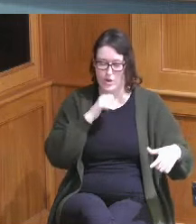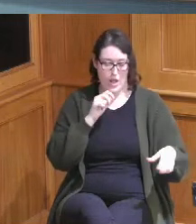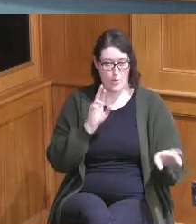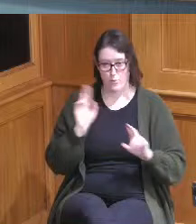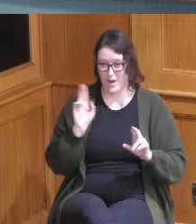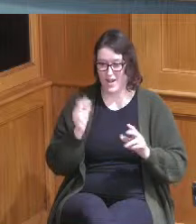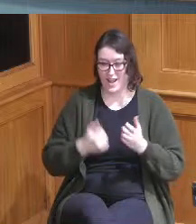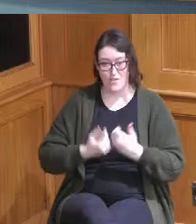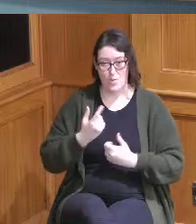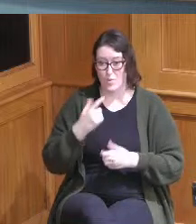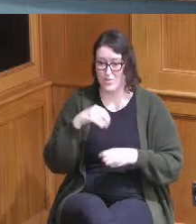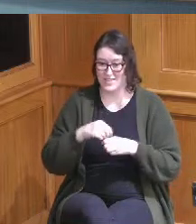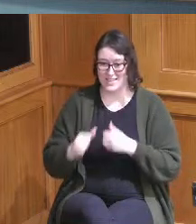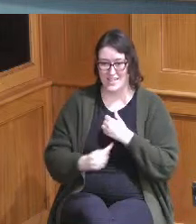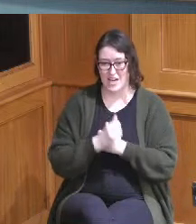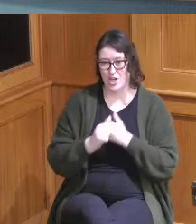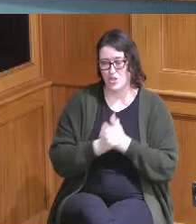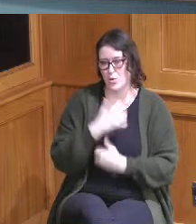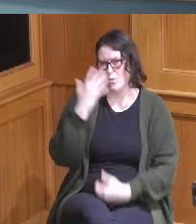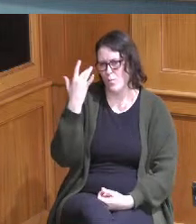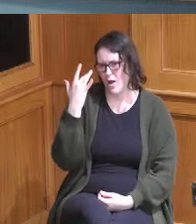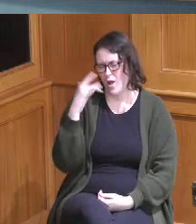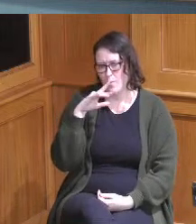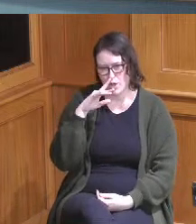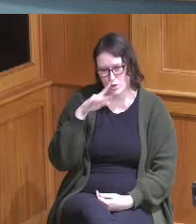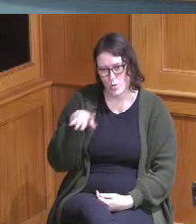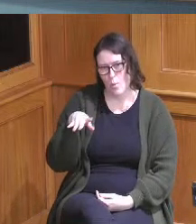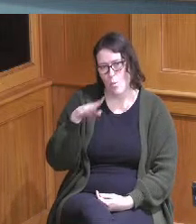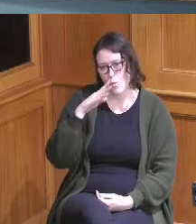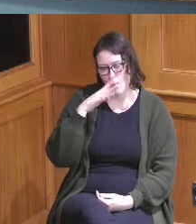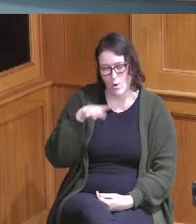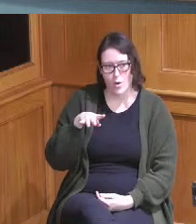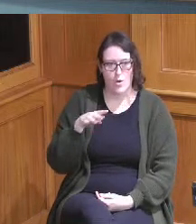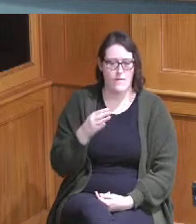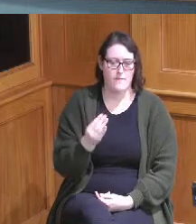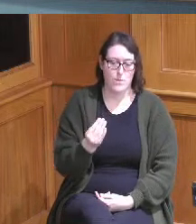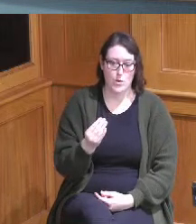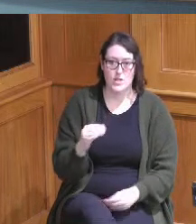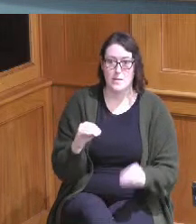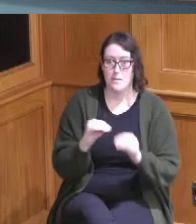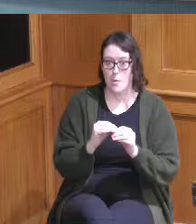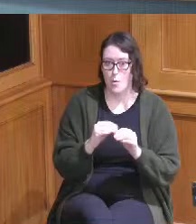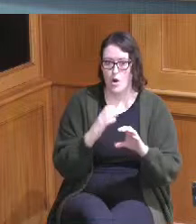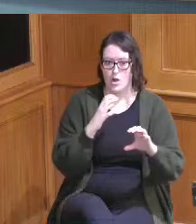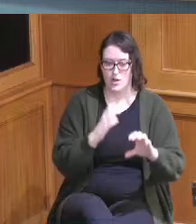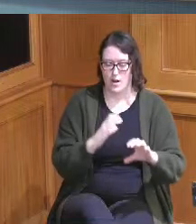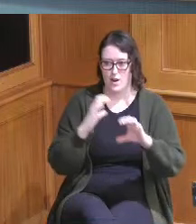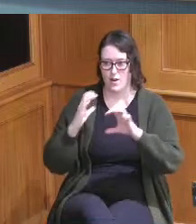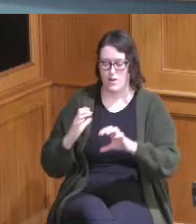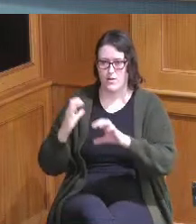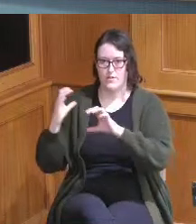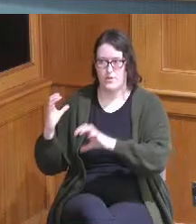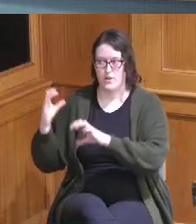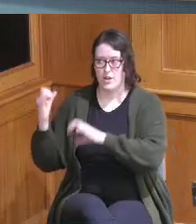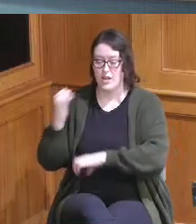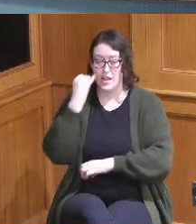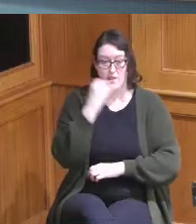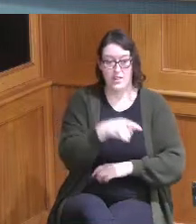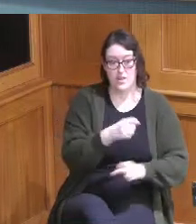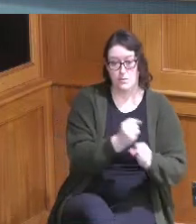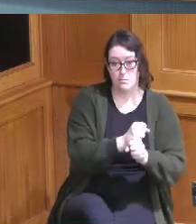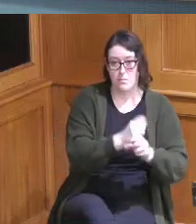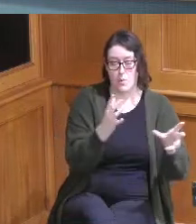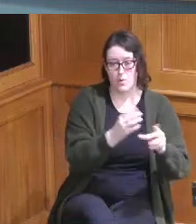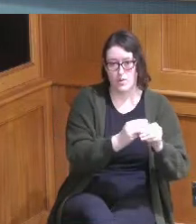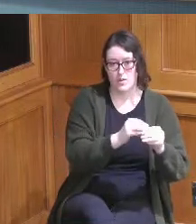in danger because we ignored the fact that there were 14 more tankers. And if one had exploded,